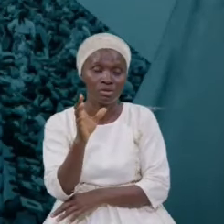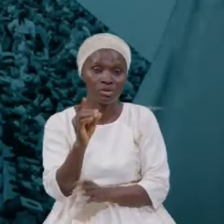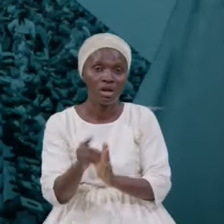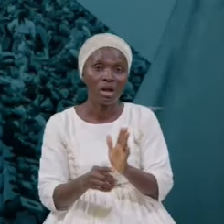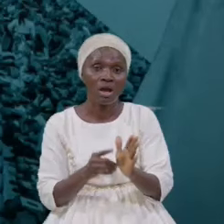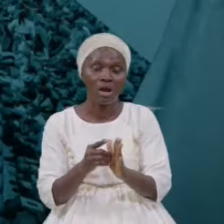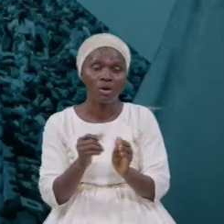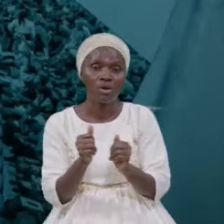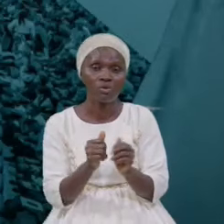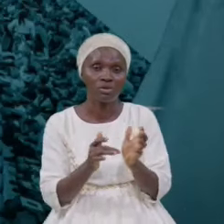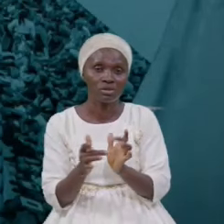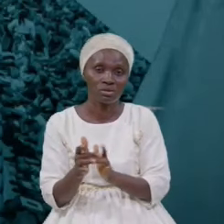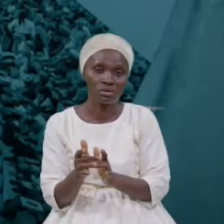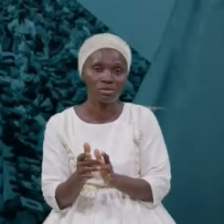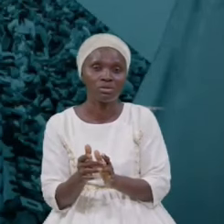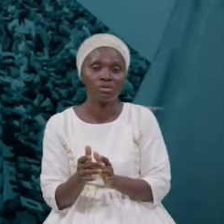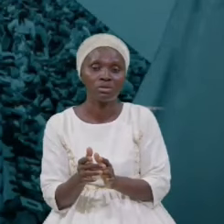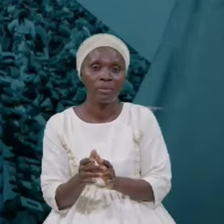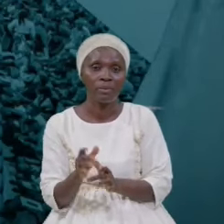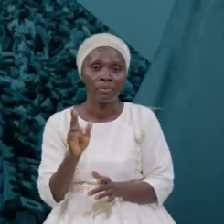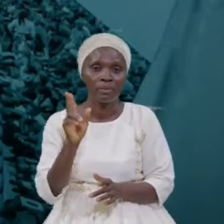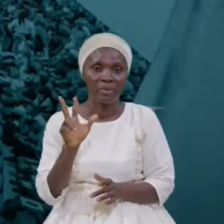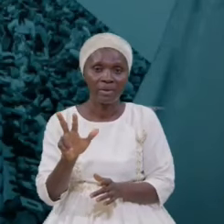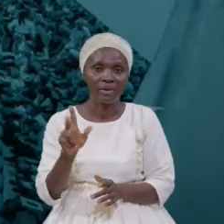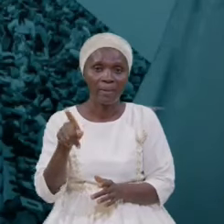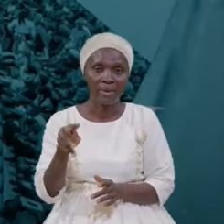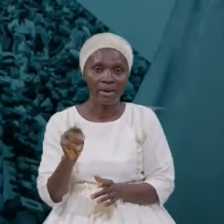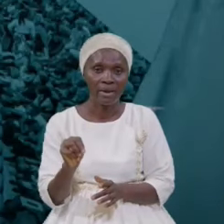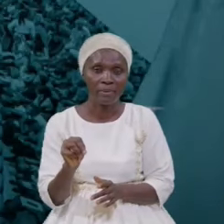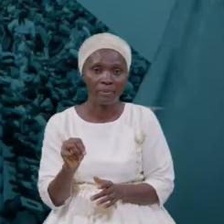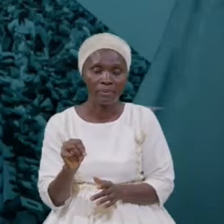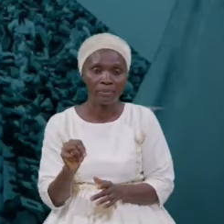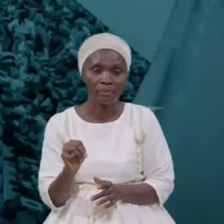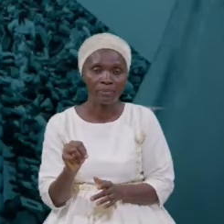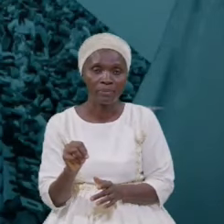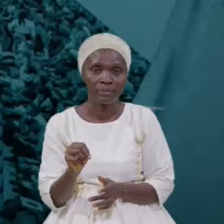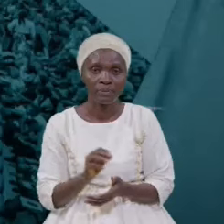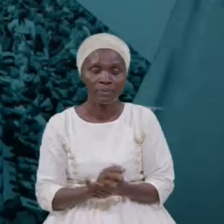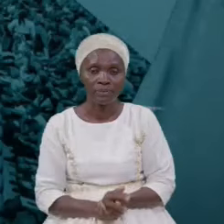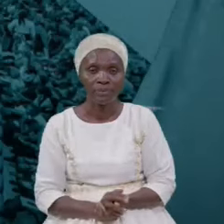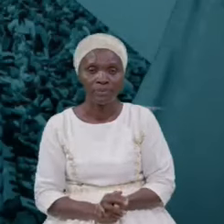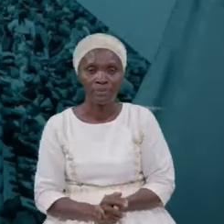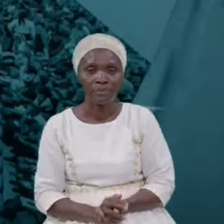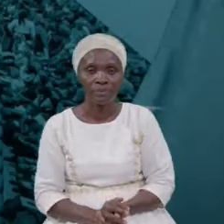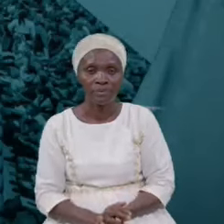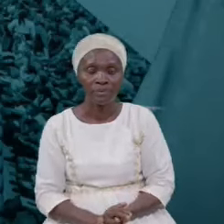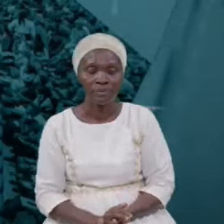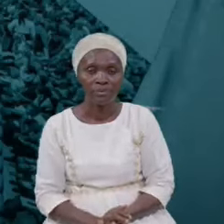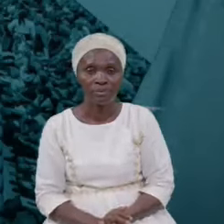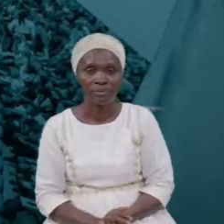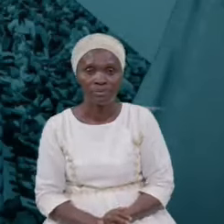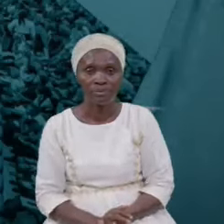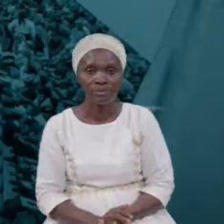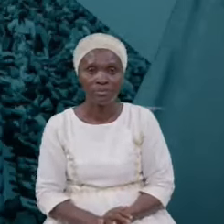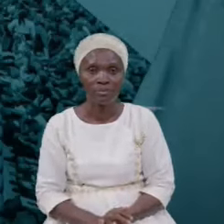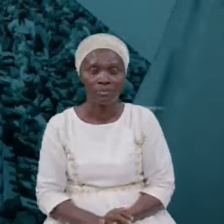by 3 p.m. under the pavilion by my left-hand side, just by the entrance of